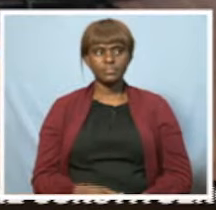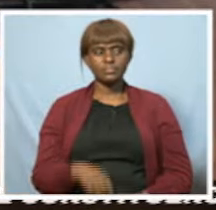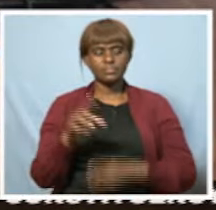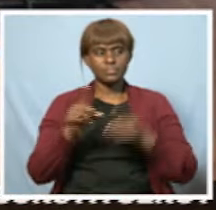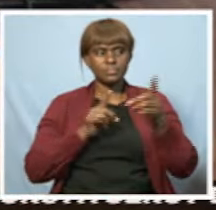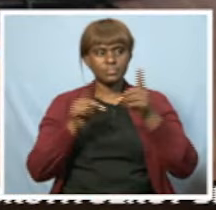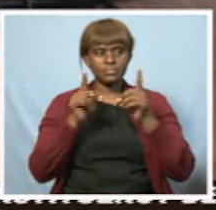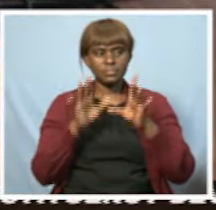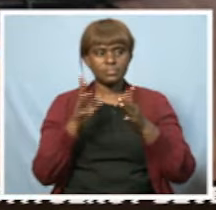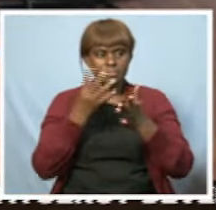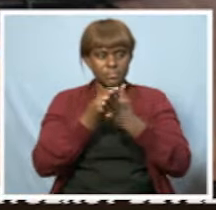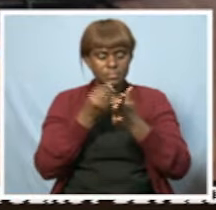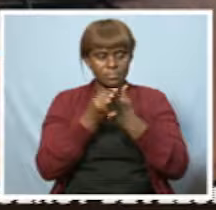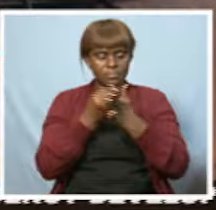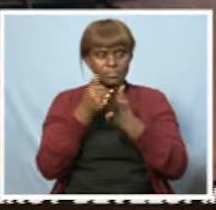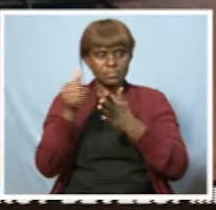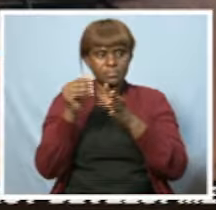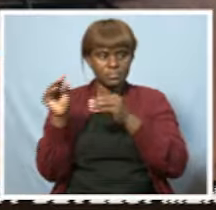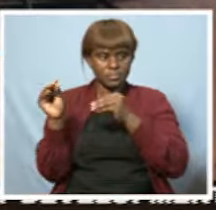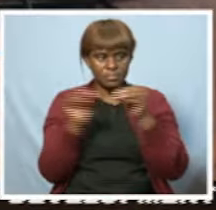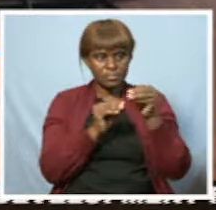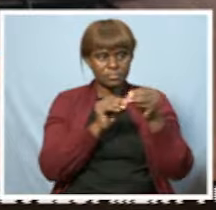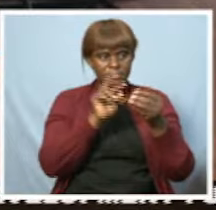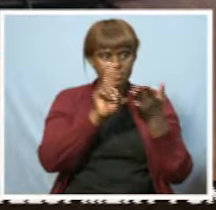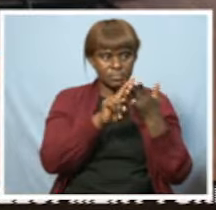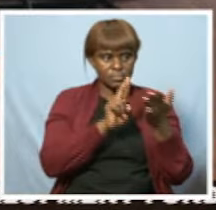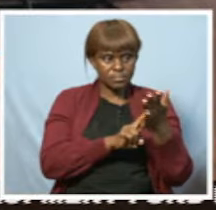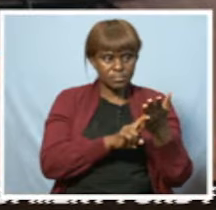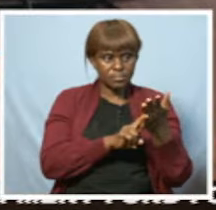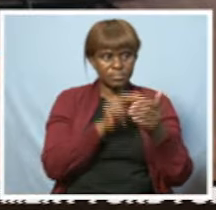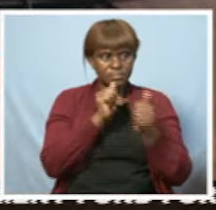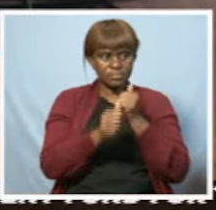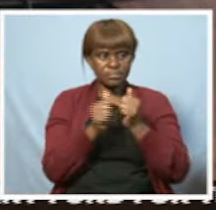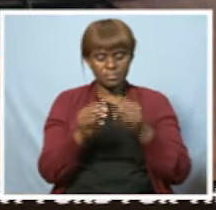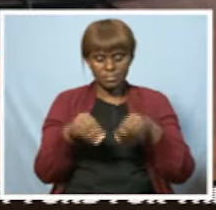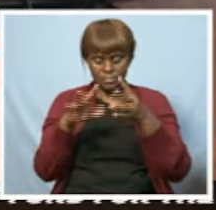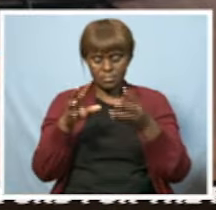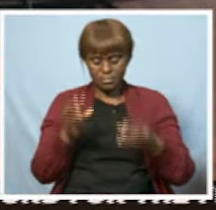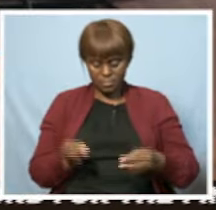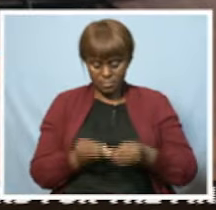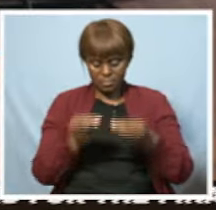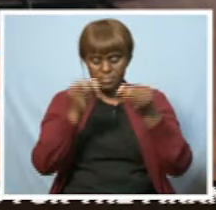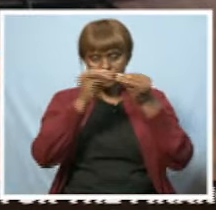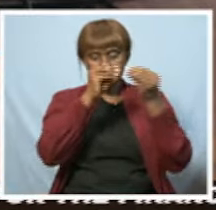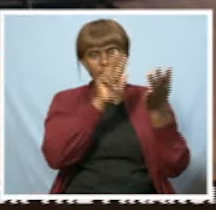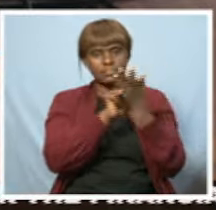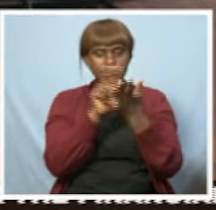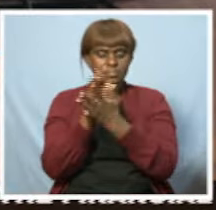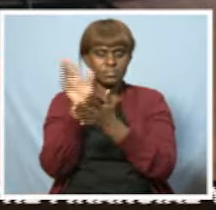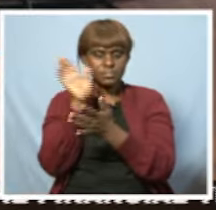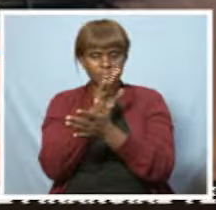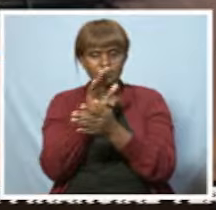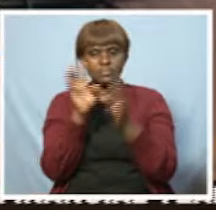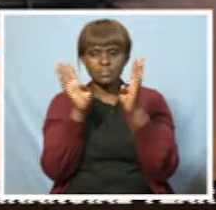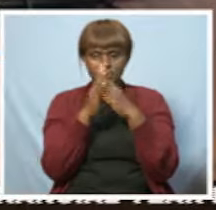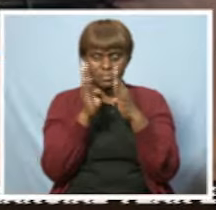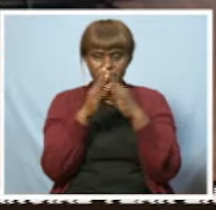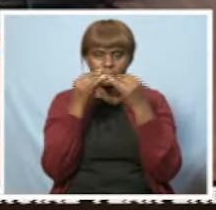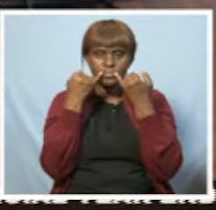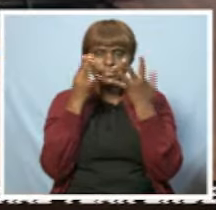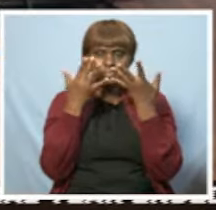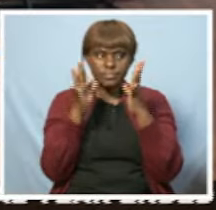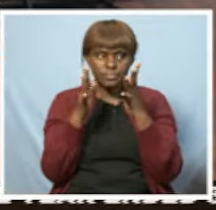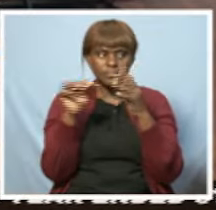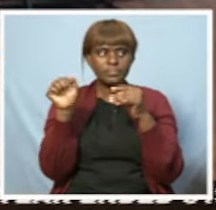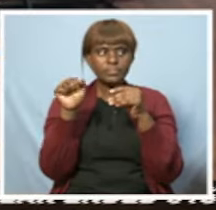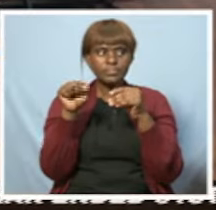Director of Finance, you had taken us to some minutes which gave a total approval that the meeting was informed, yes,